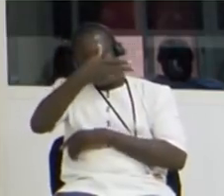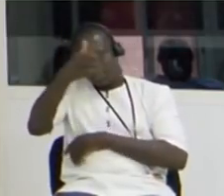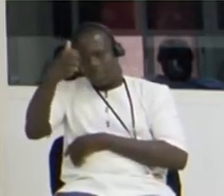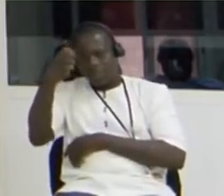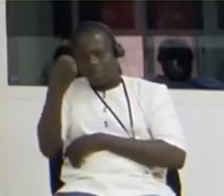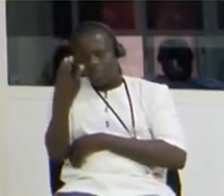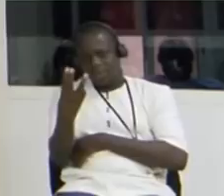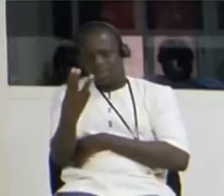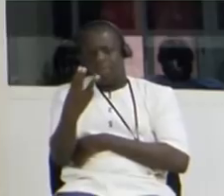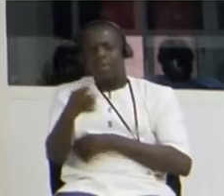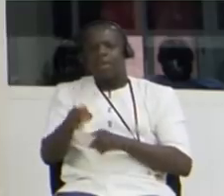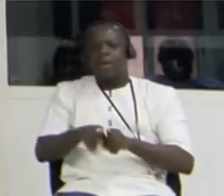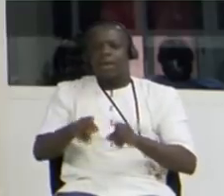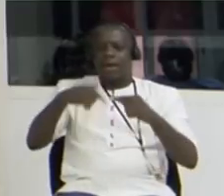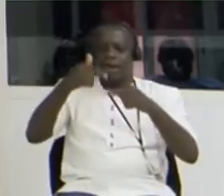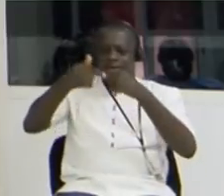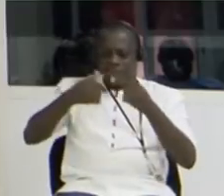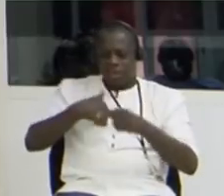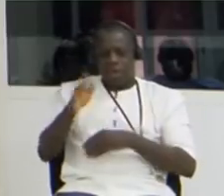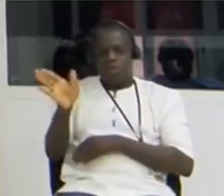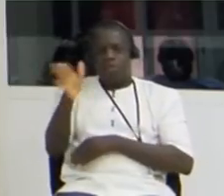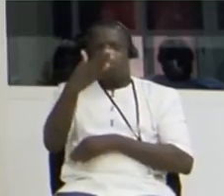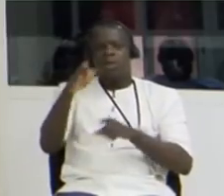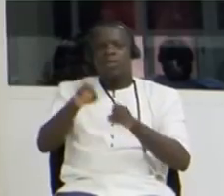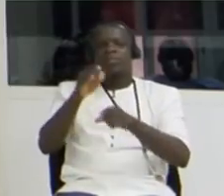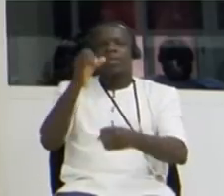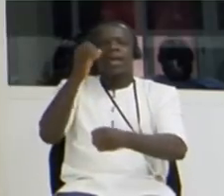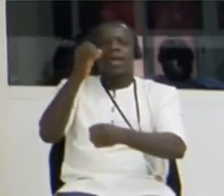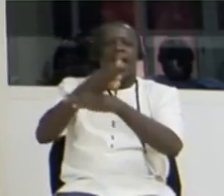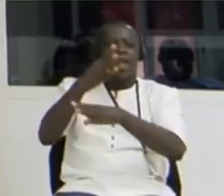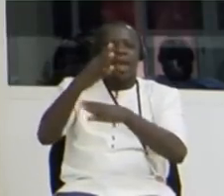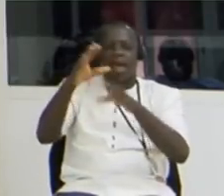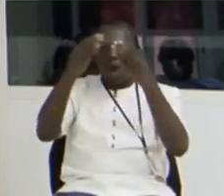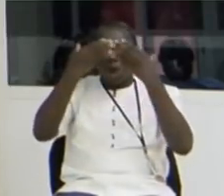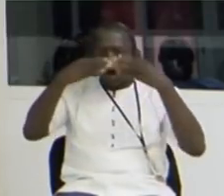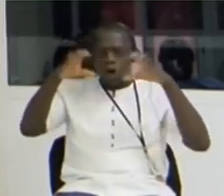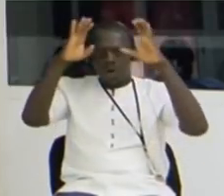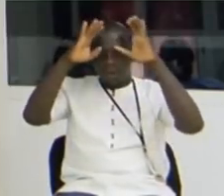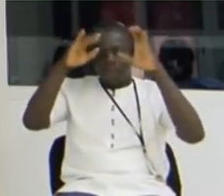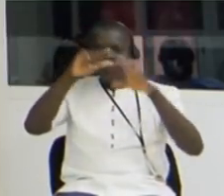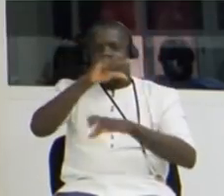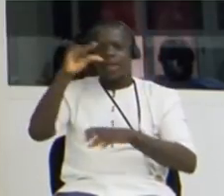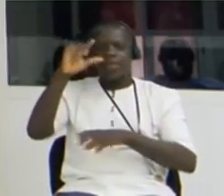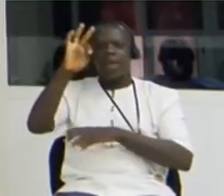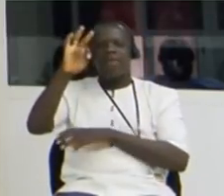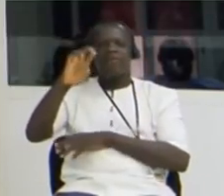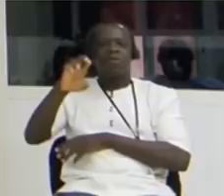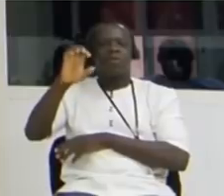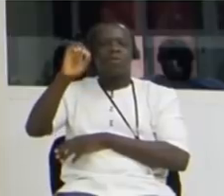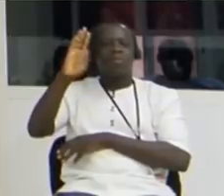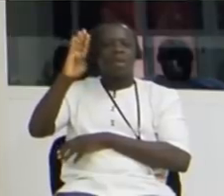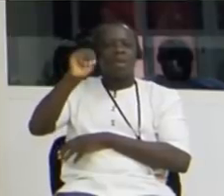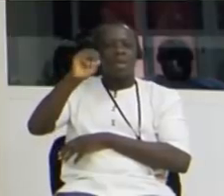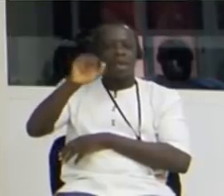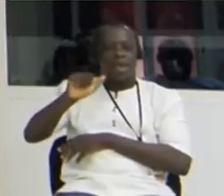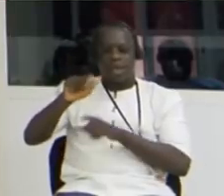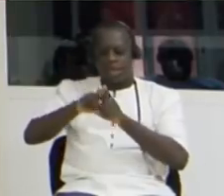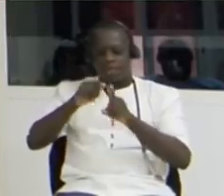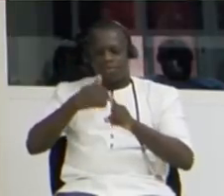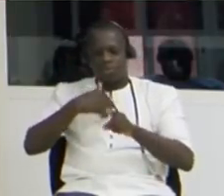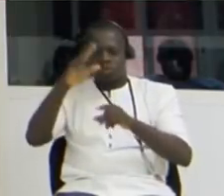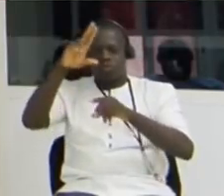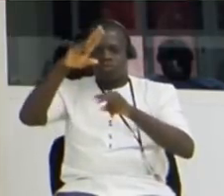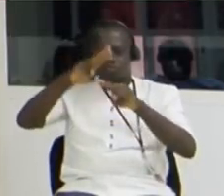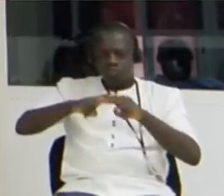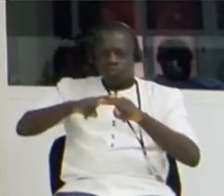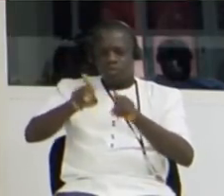And then I went to Forobay College, where I started my bachelor's degree, but we couldn't finish